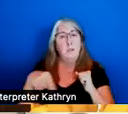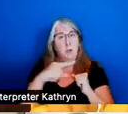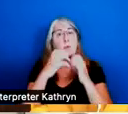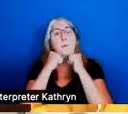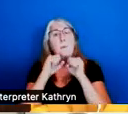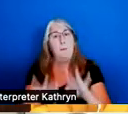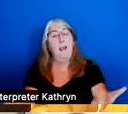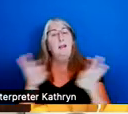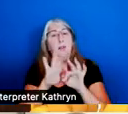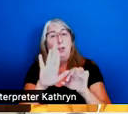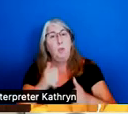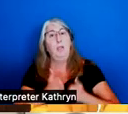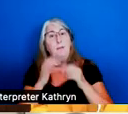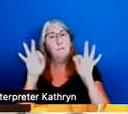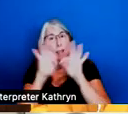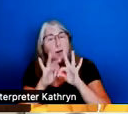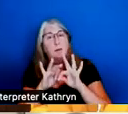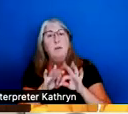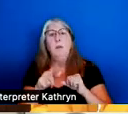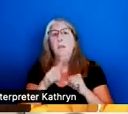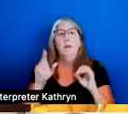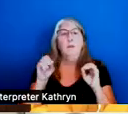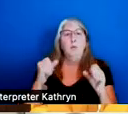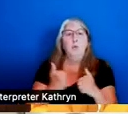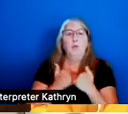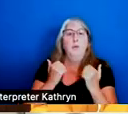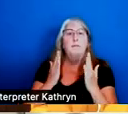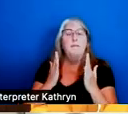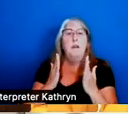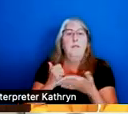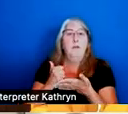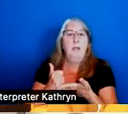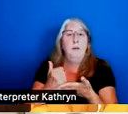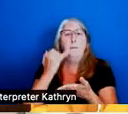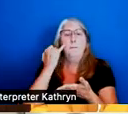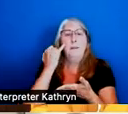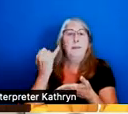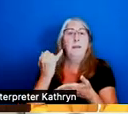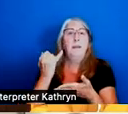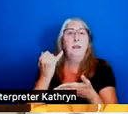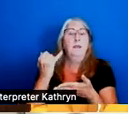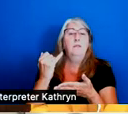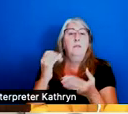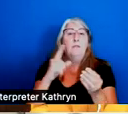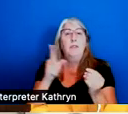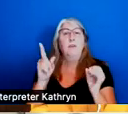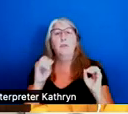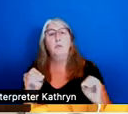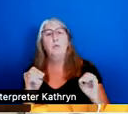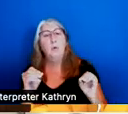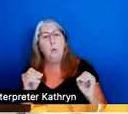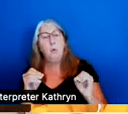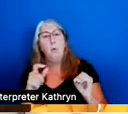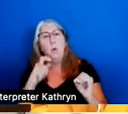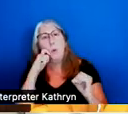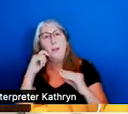life matter. There's no survivor help if it's no justice, racial